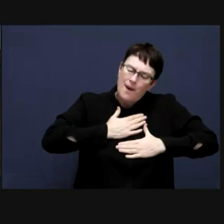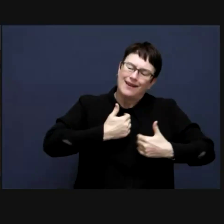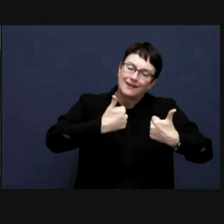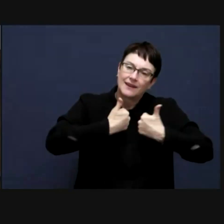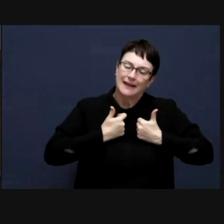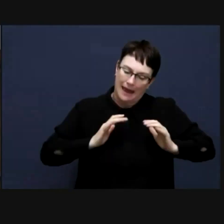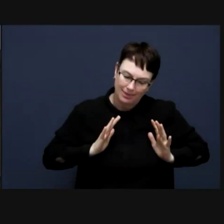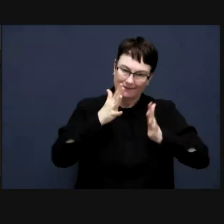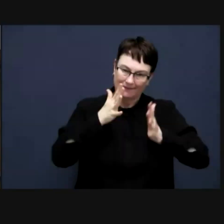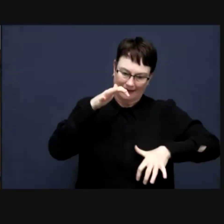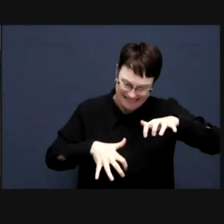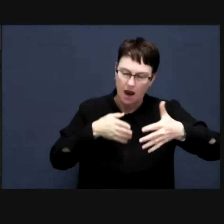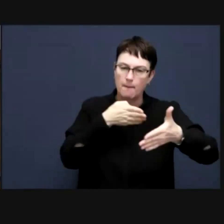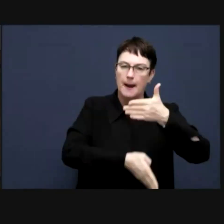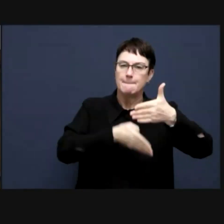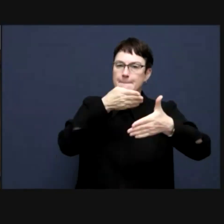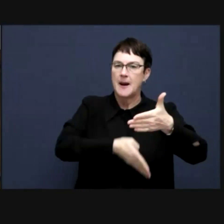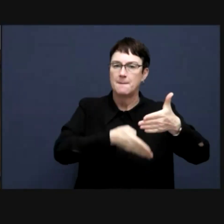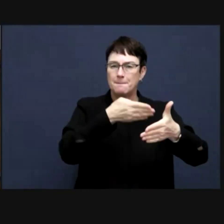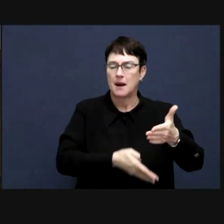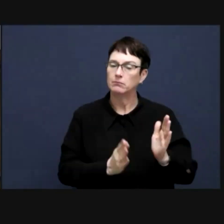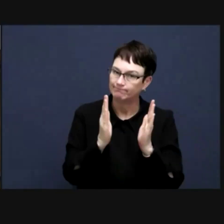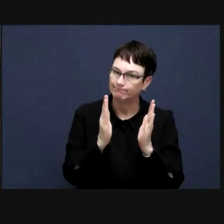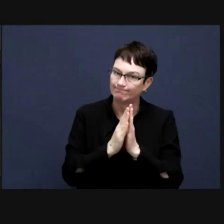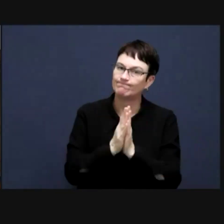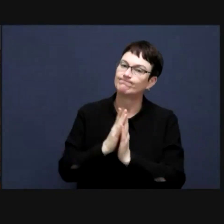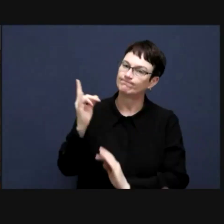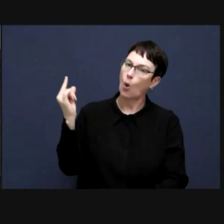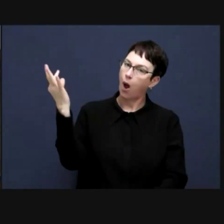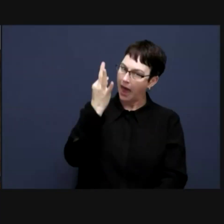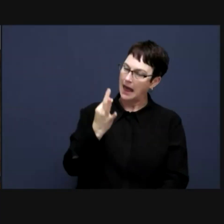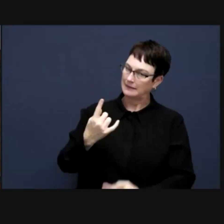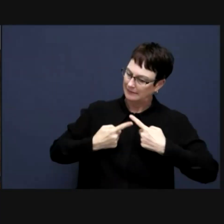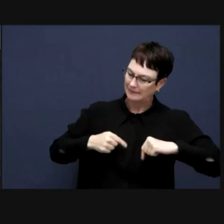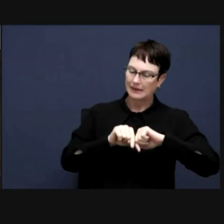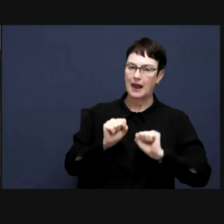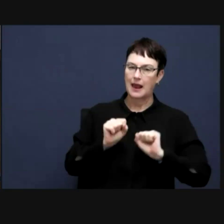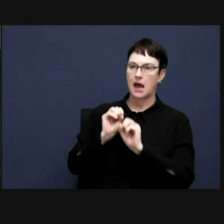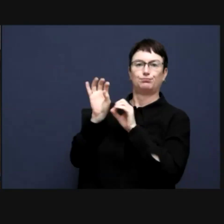and set a position or set a common, like a list of